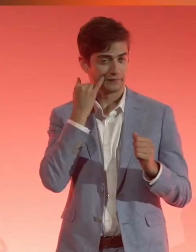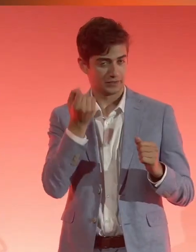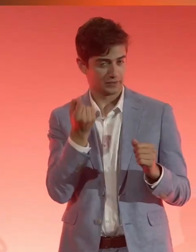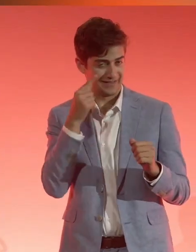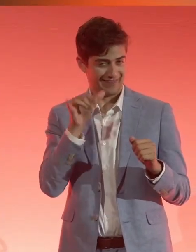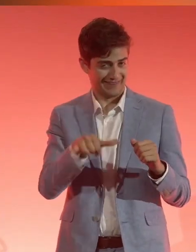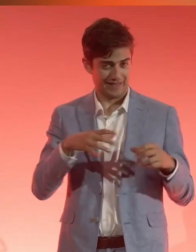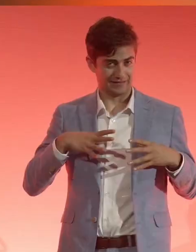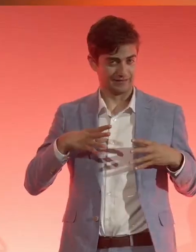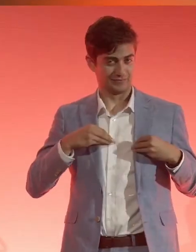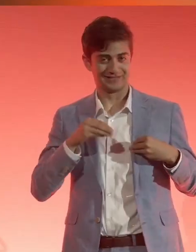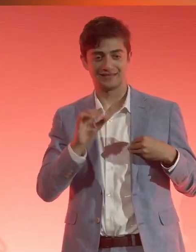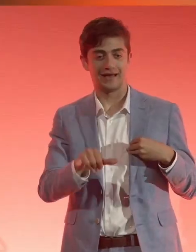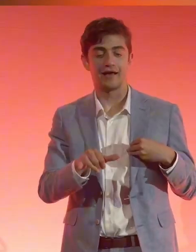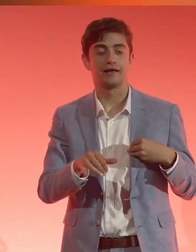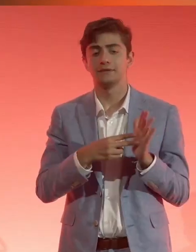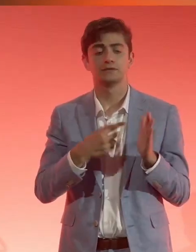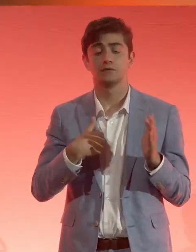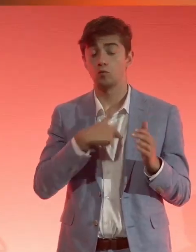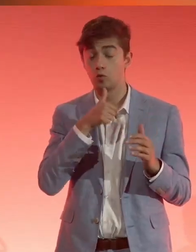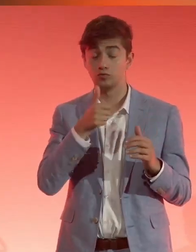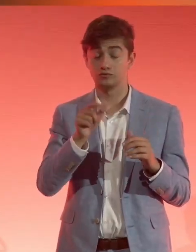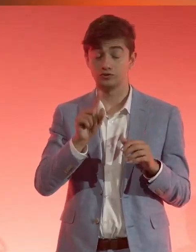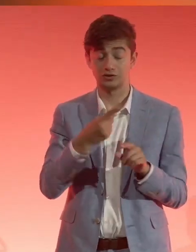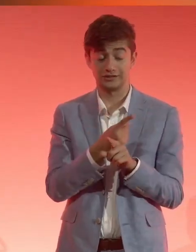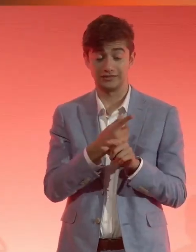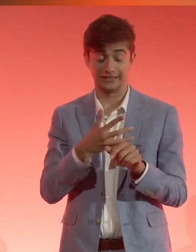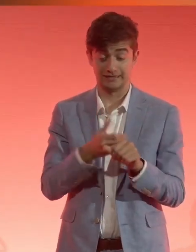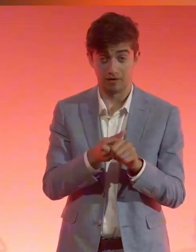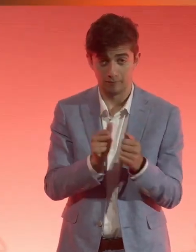it, then we won't just keep up with AI. We will keep